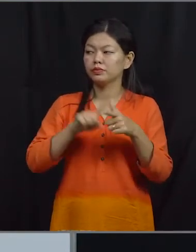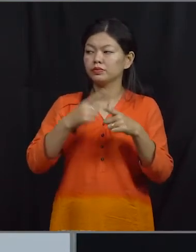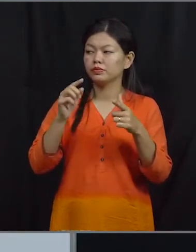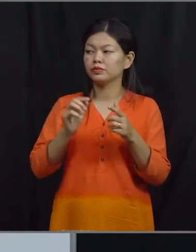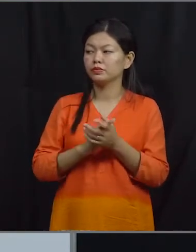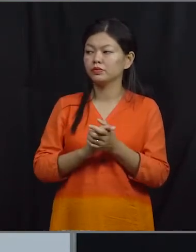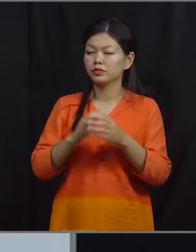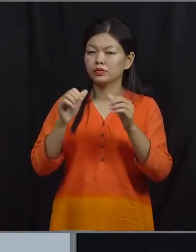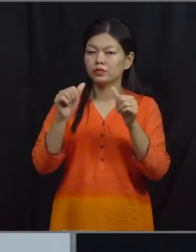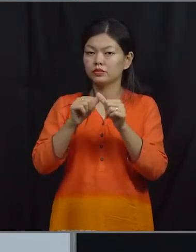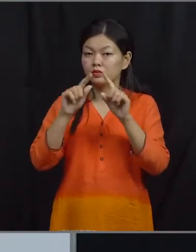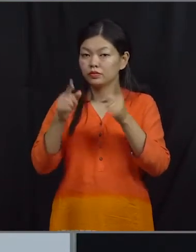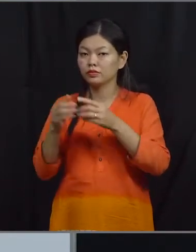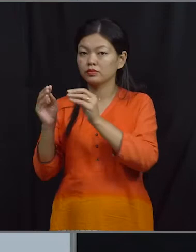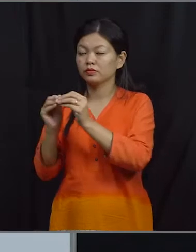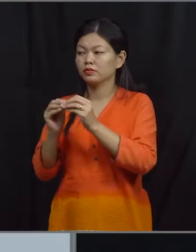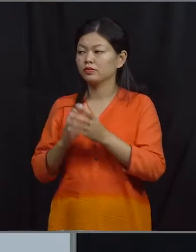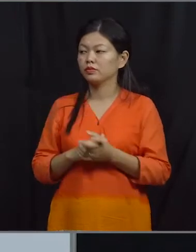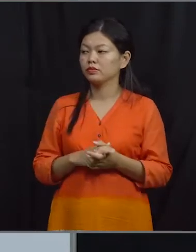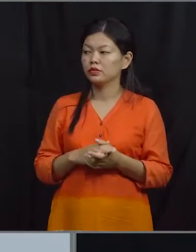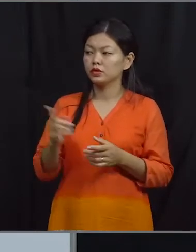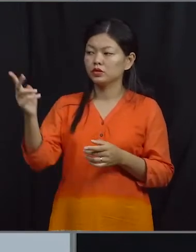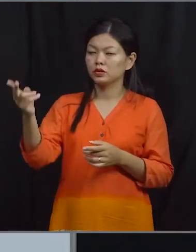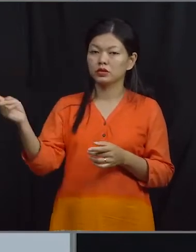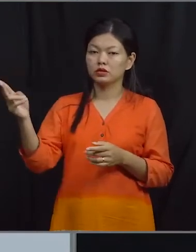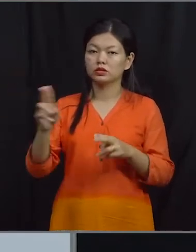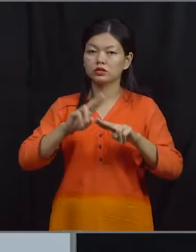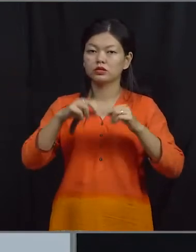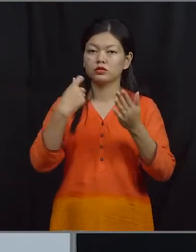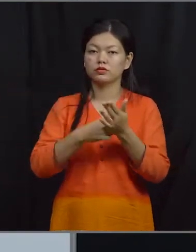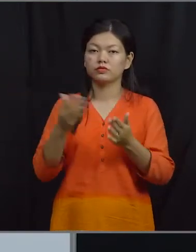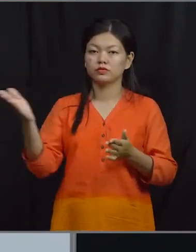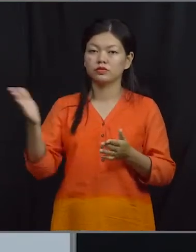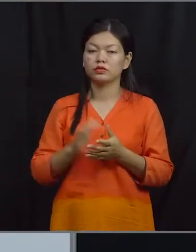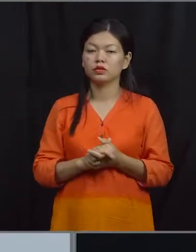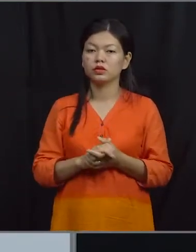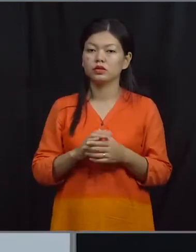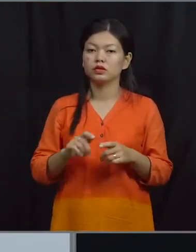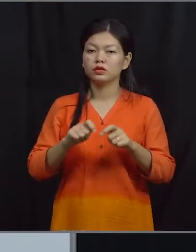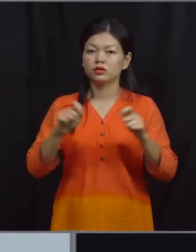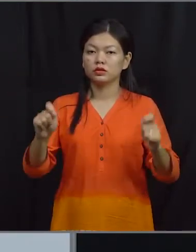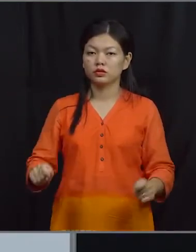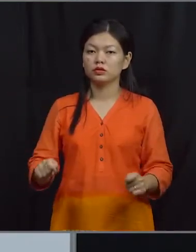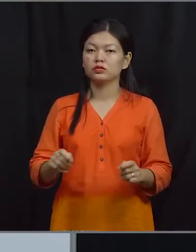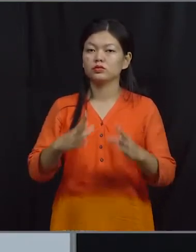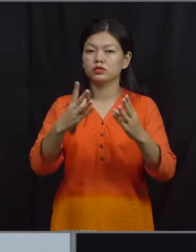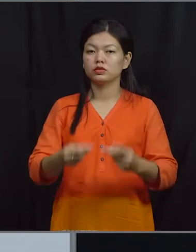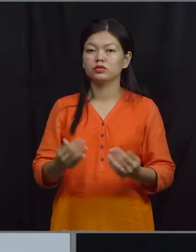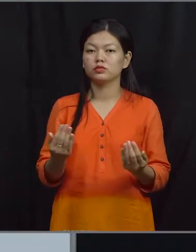b. Using this formula, we can get the solution of the system of linear equations.